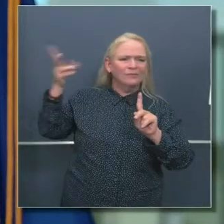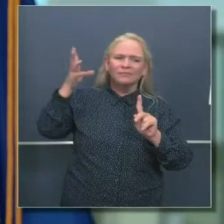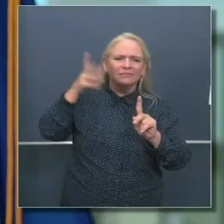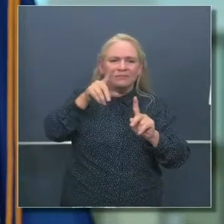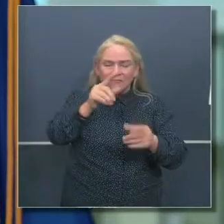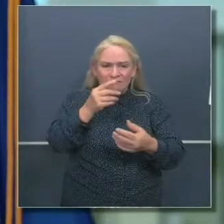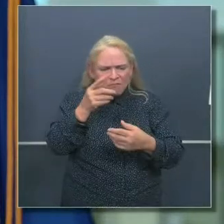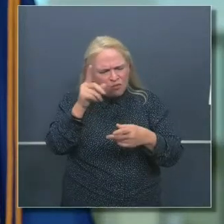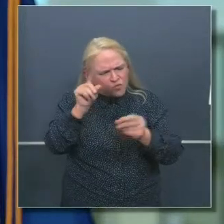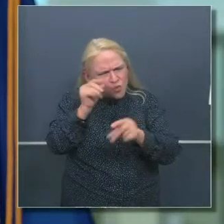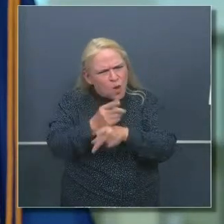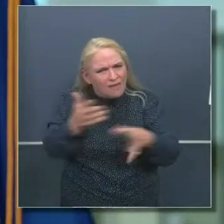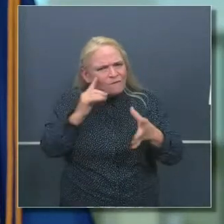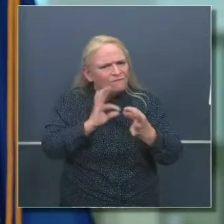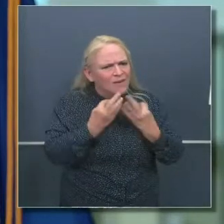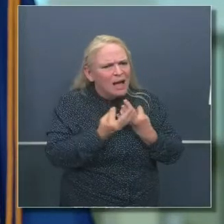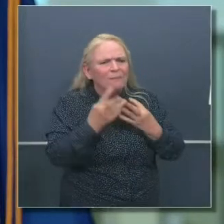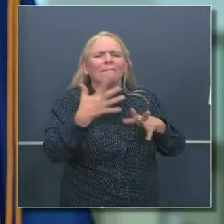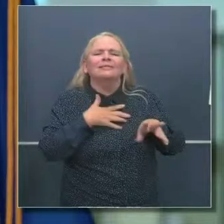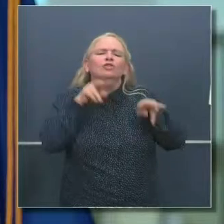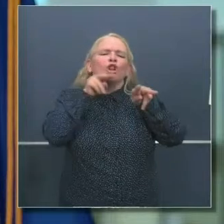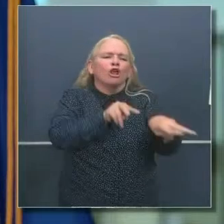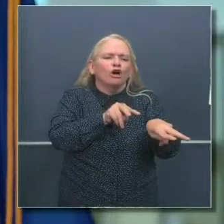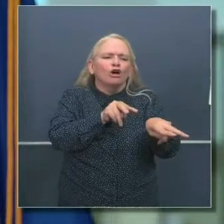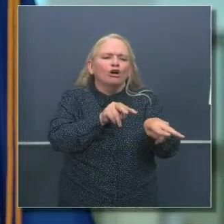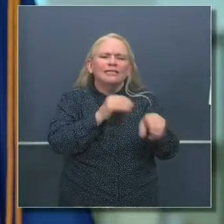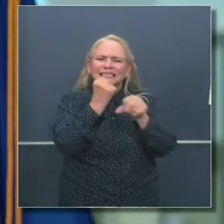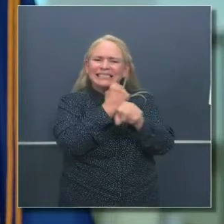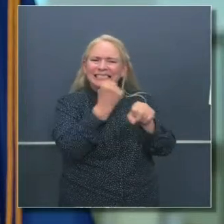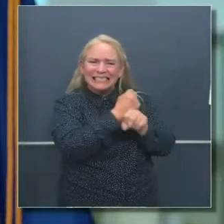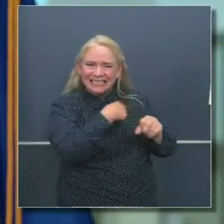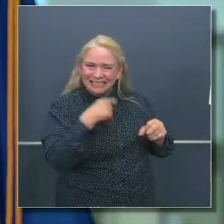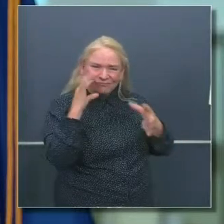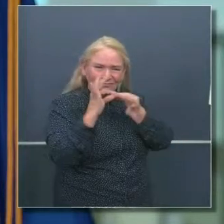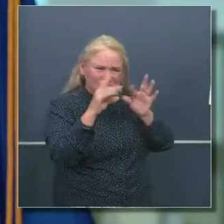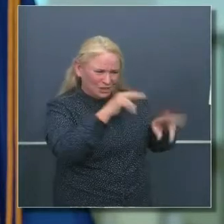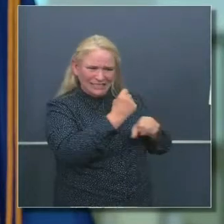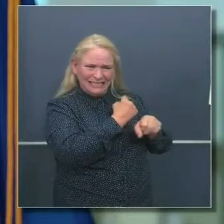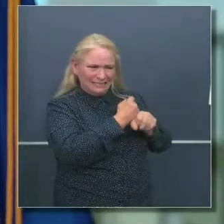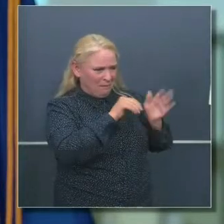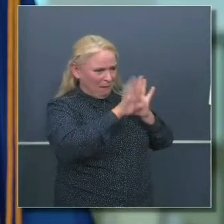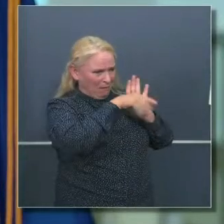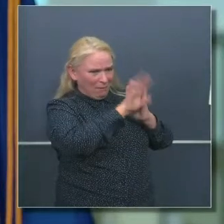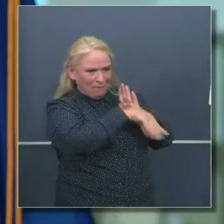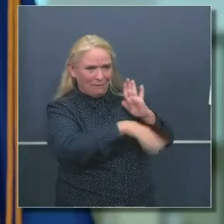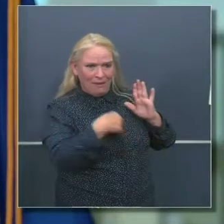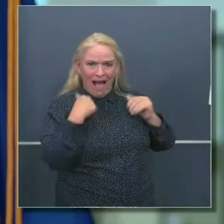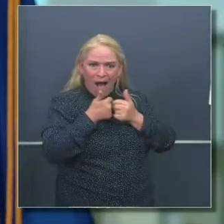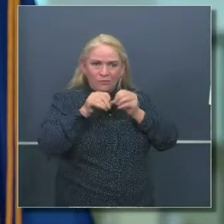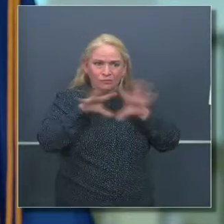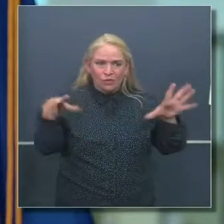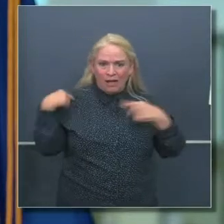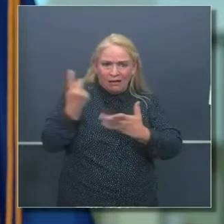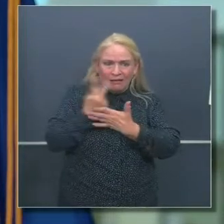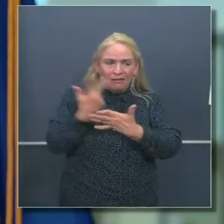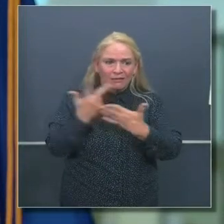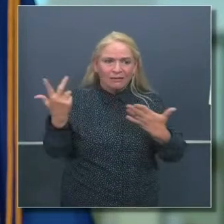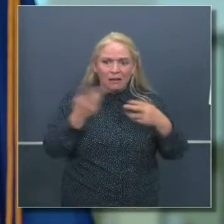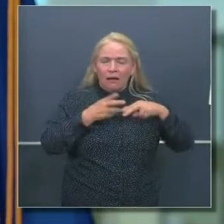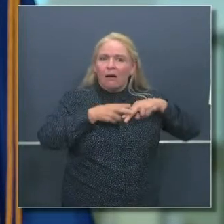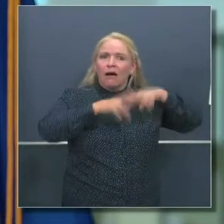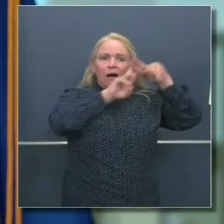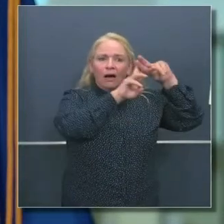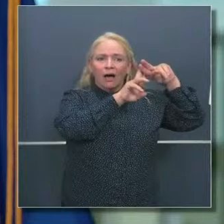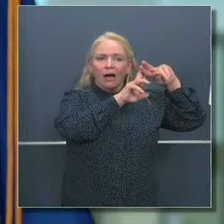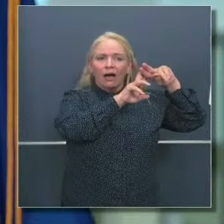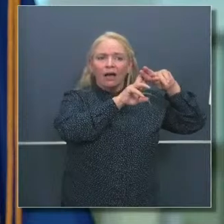at the epidemiology. Look at the spread of this virus over the last few weeks. Look at the fact that our hospitalization